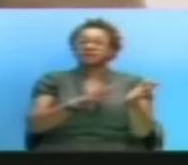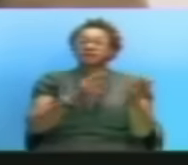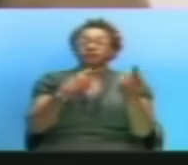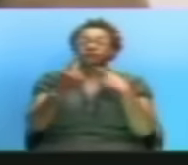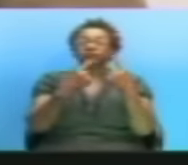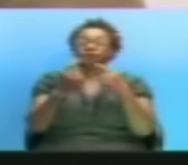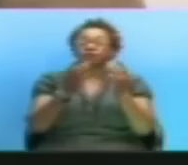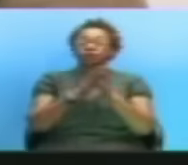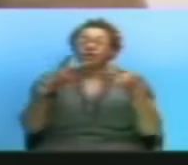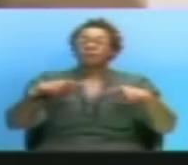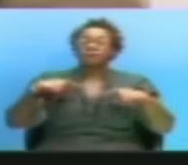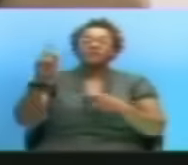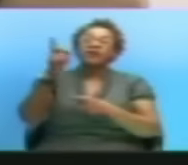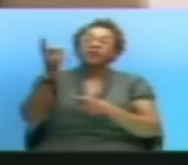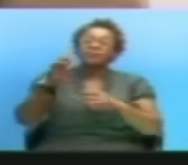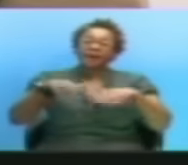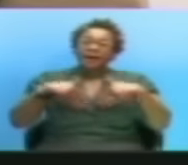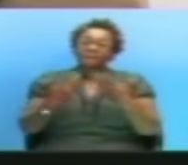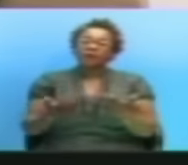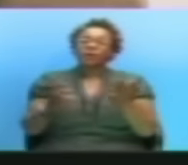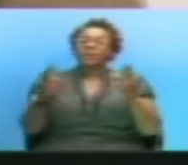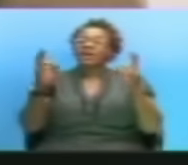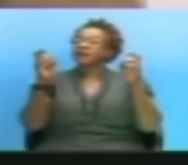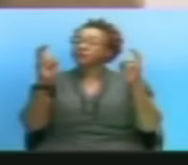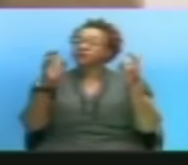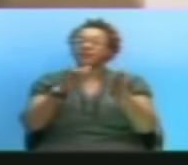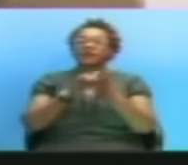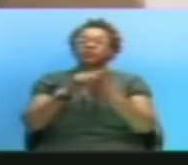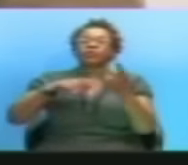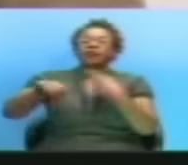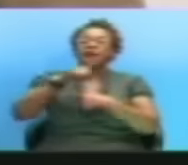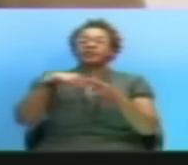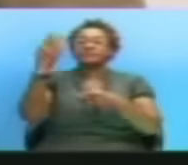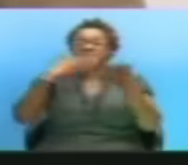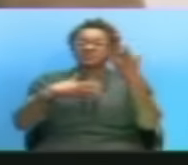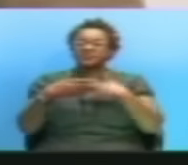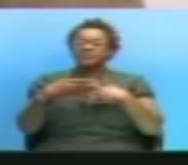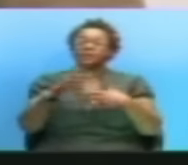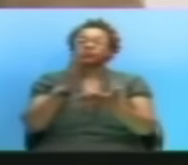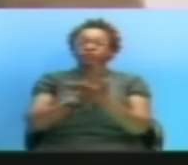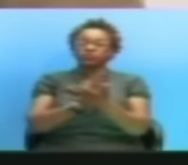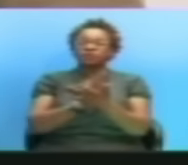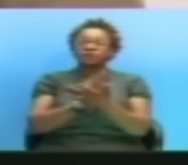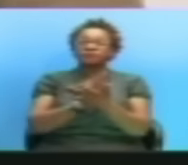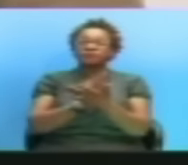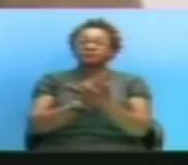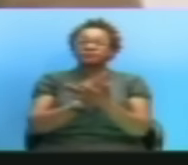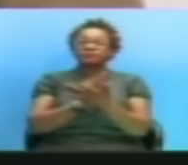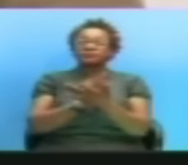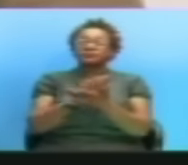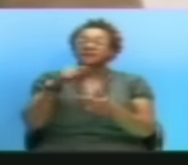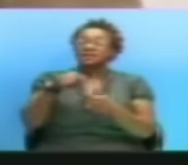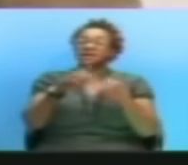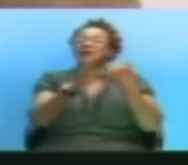to Nairobians about the issues that we are facing. It is true that in this